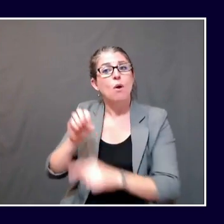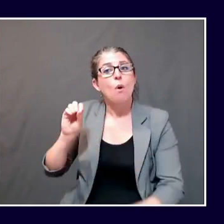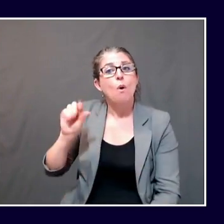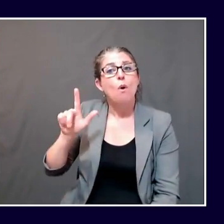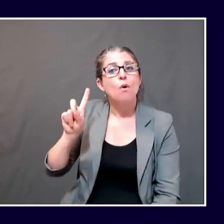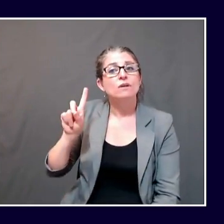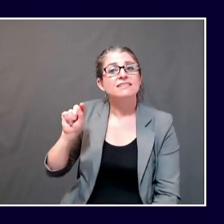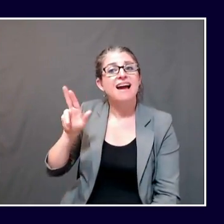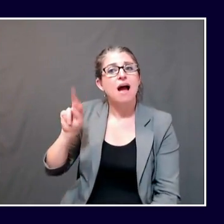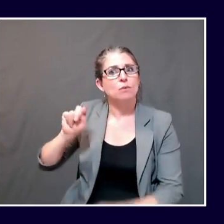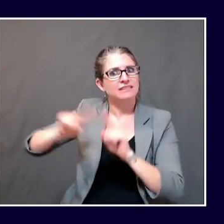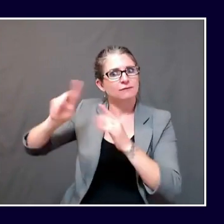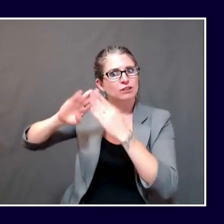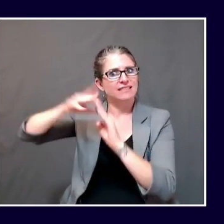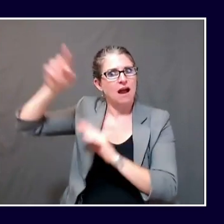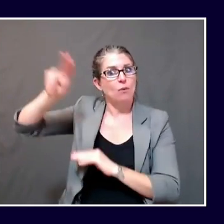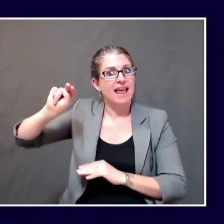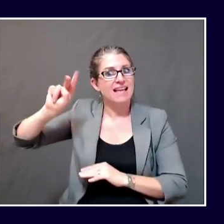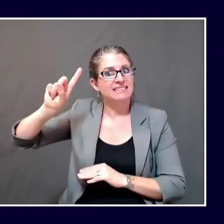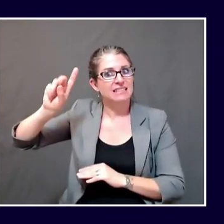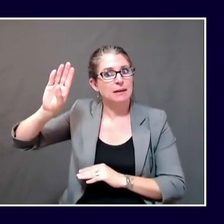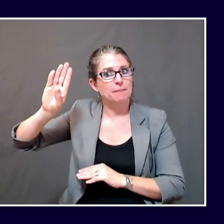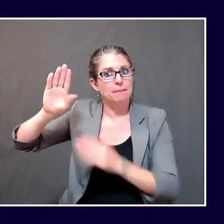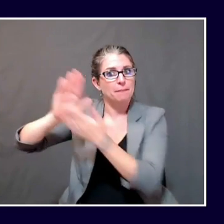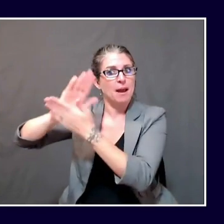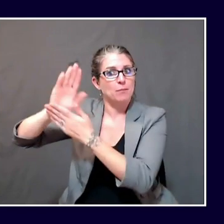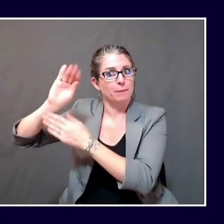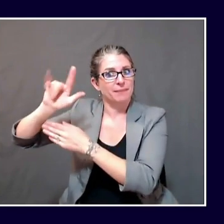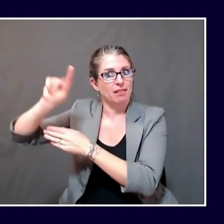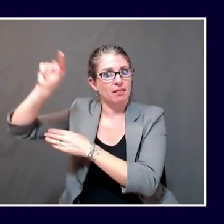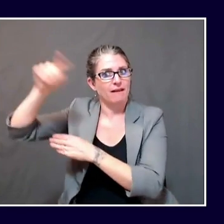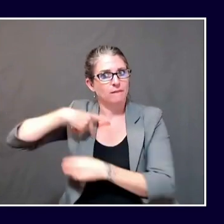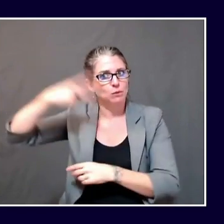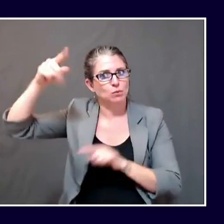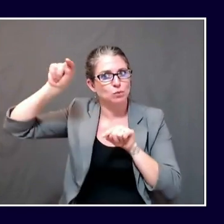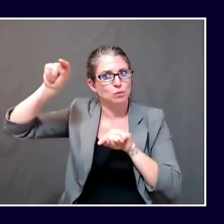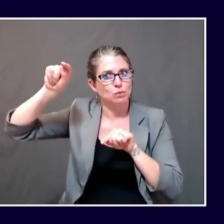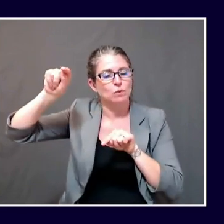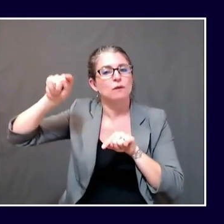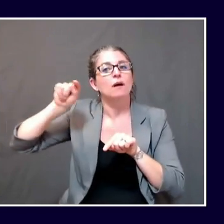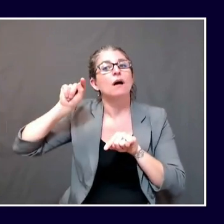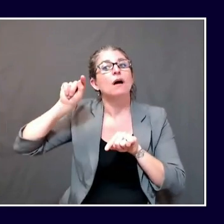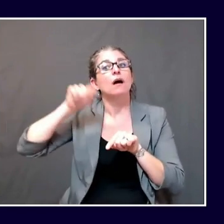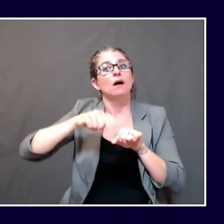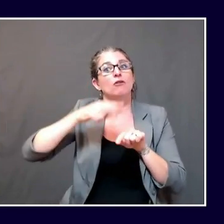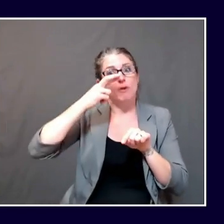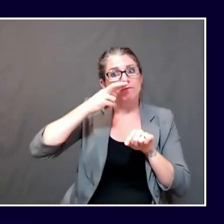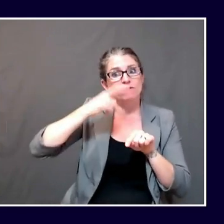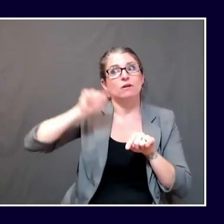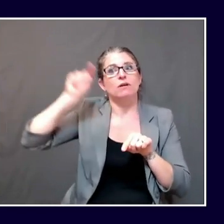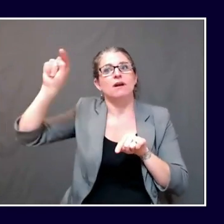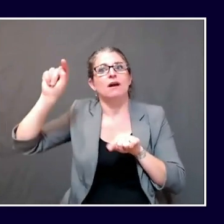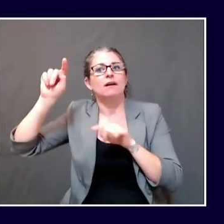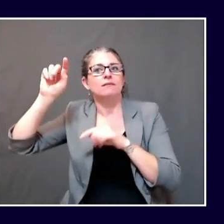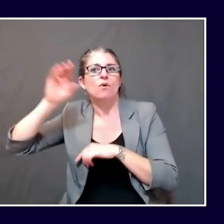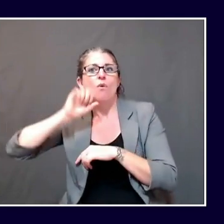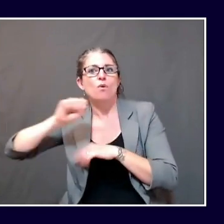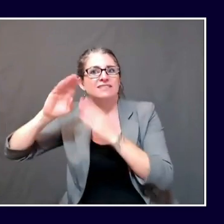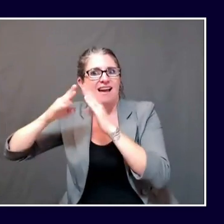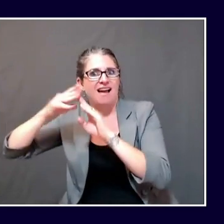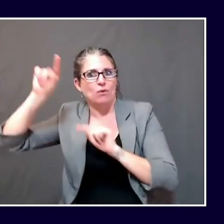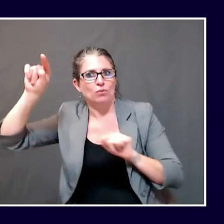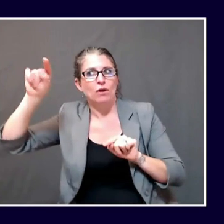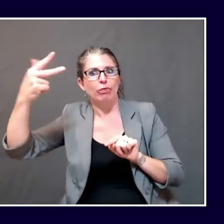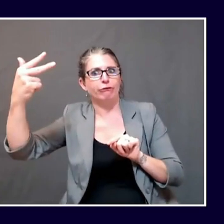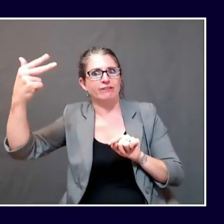Charlie, we have not opened any outbreak investigations at any other ND paper facilities other than the one that has been